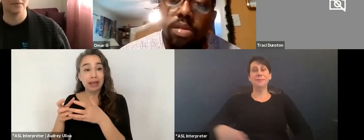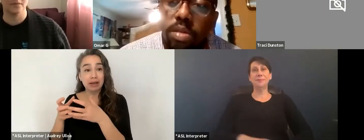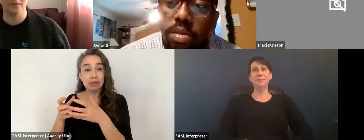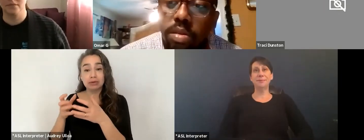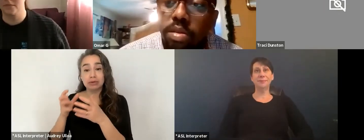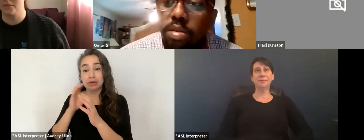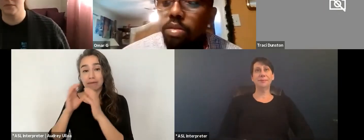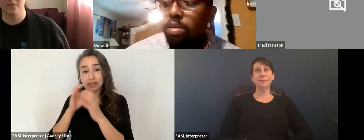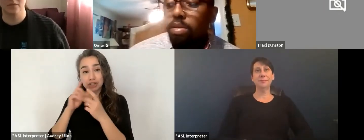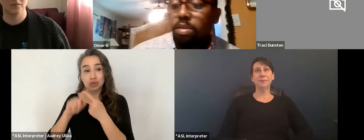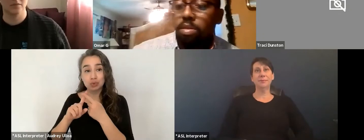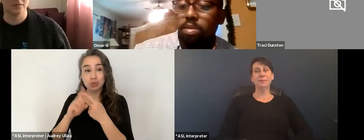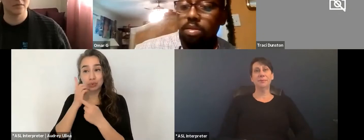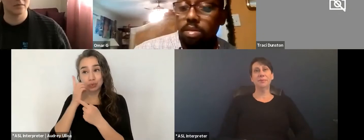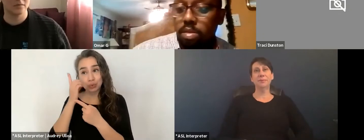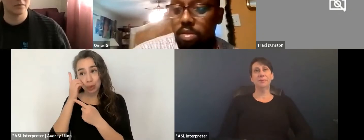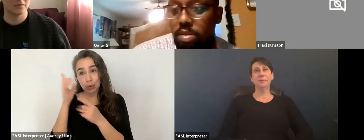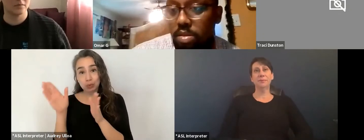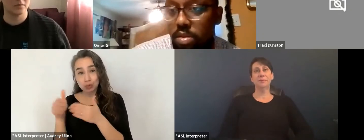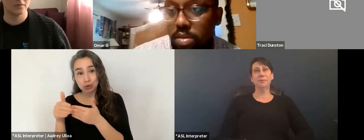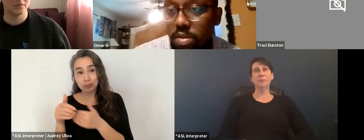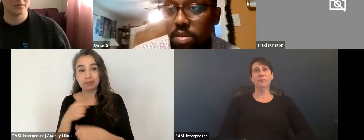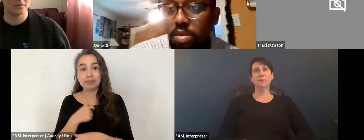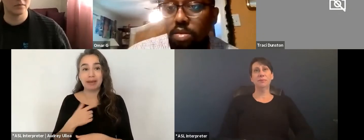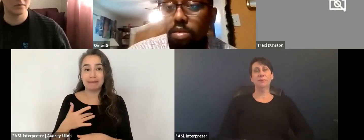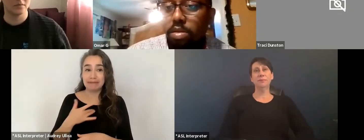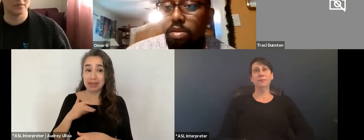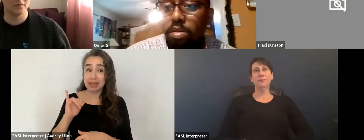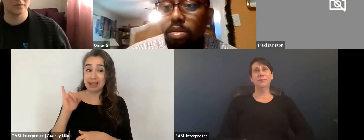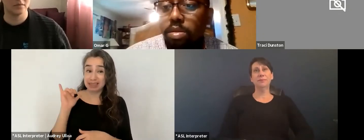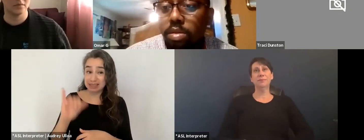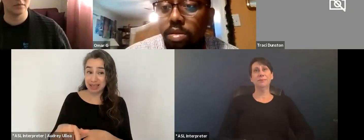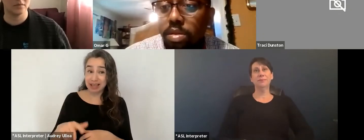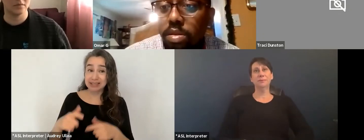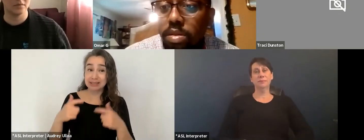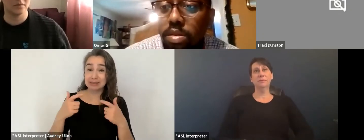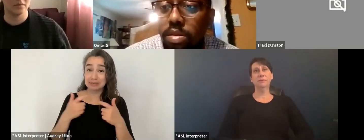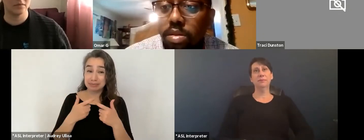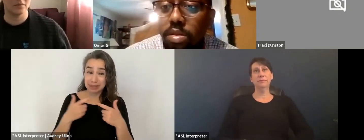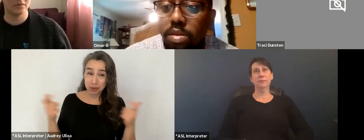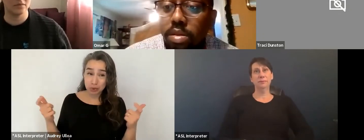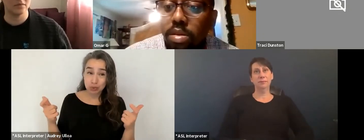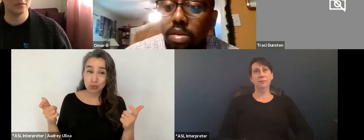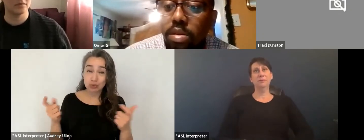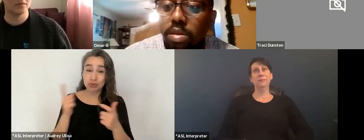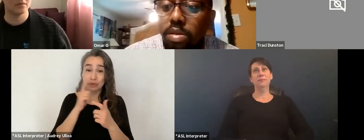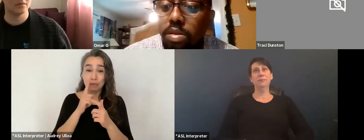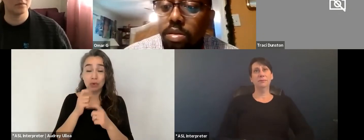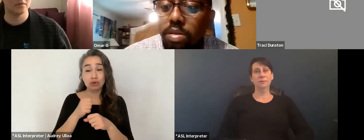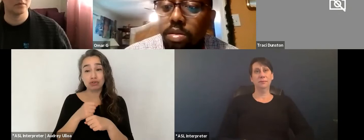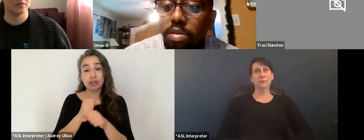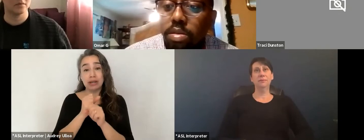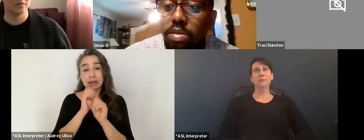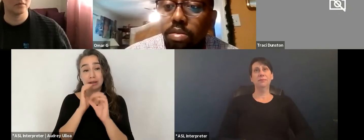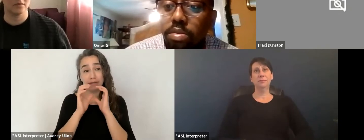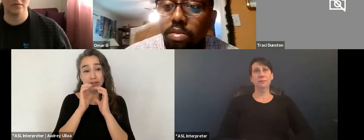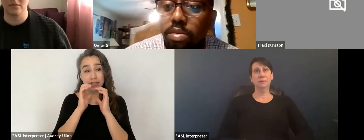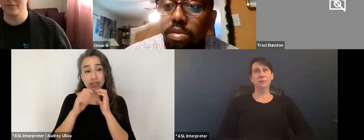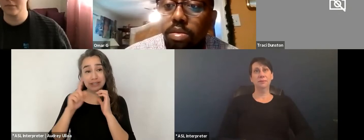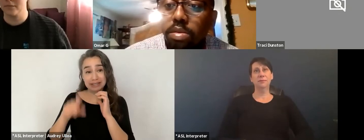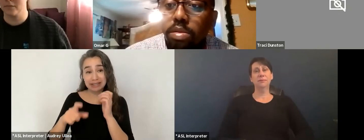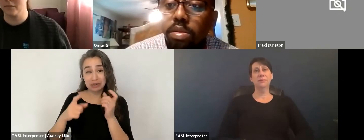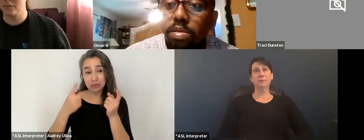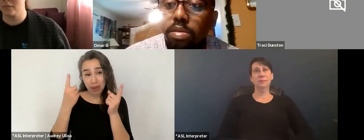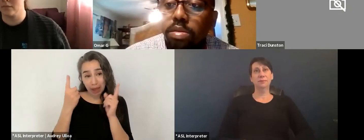rooms. I feel like that's been huge as far as creating those conversations that need to happen.